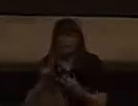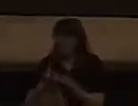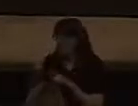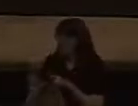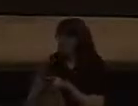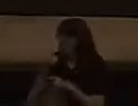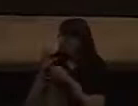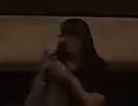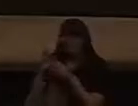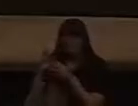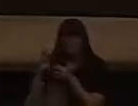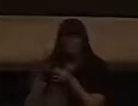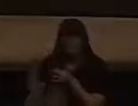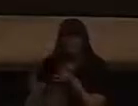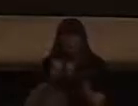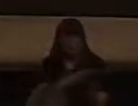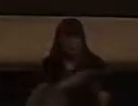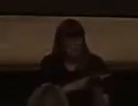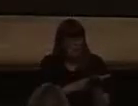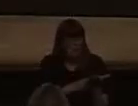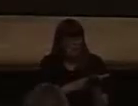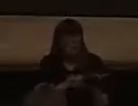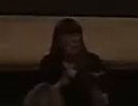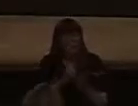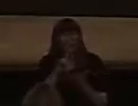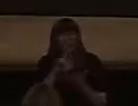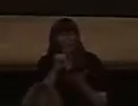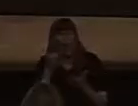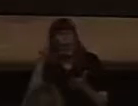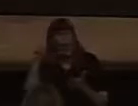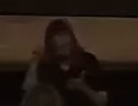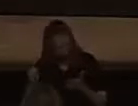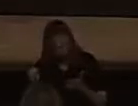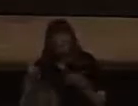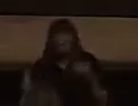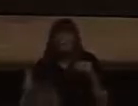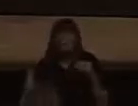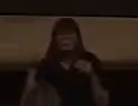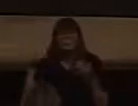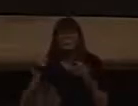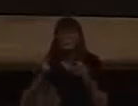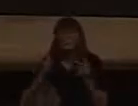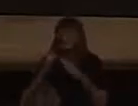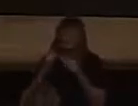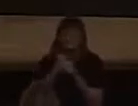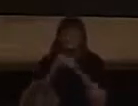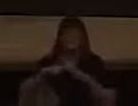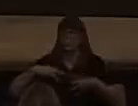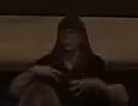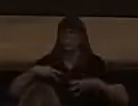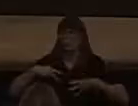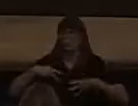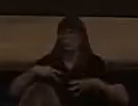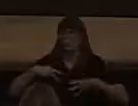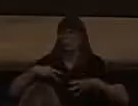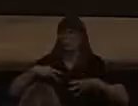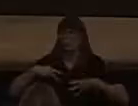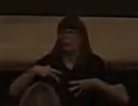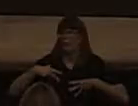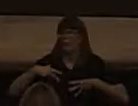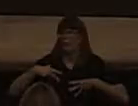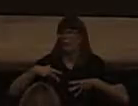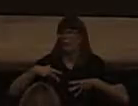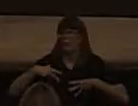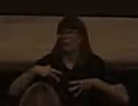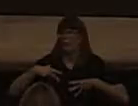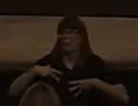presenting and that you were talking about, that we really don't have to spend years trying to consolidate that. Slide.